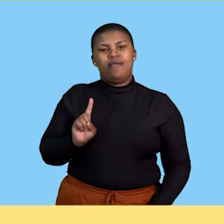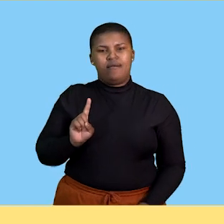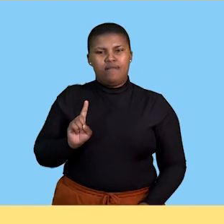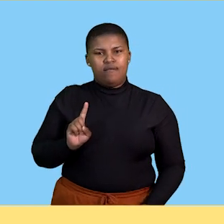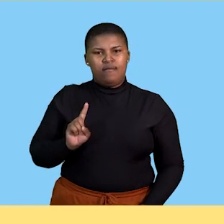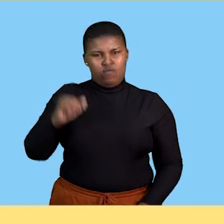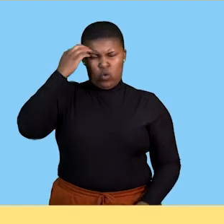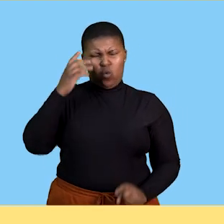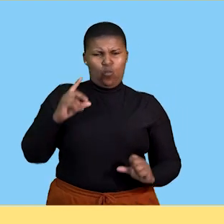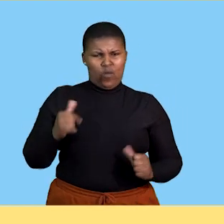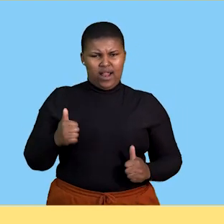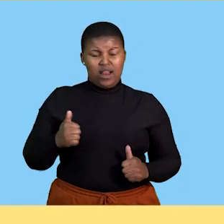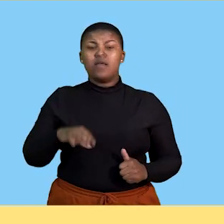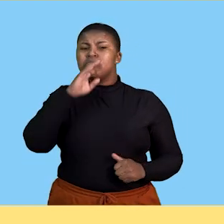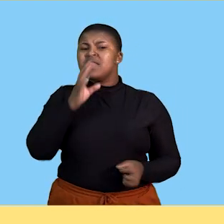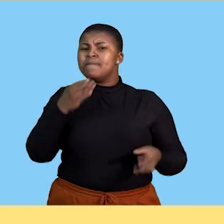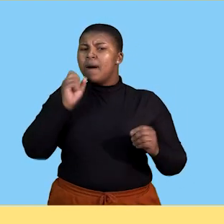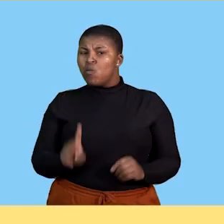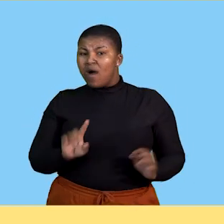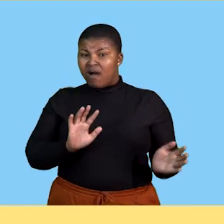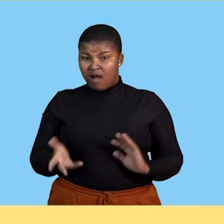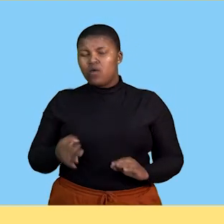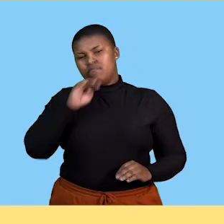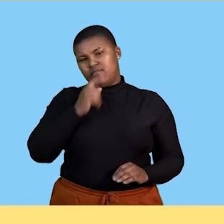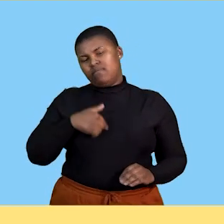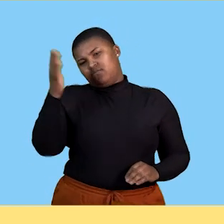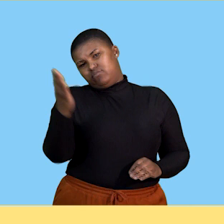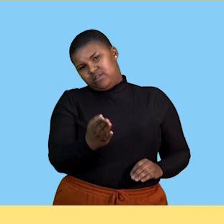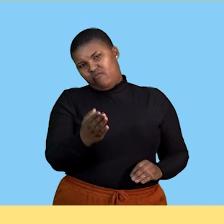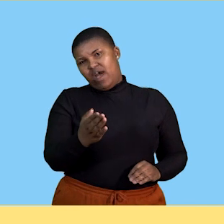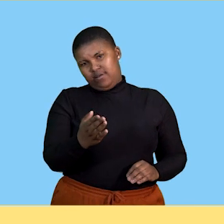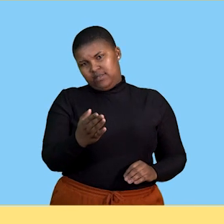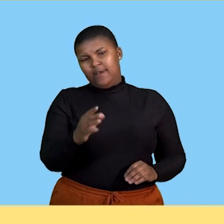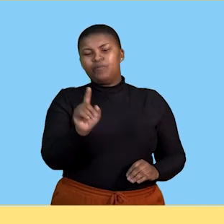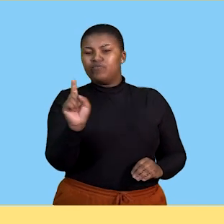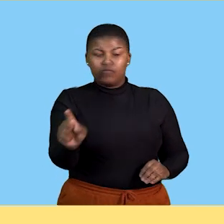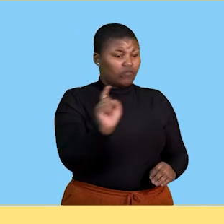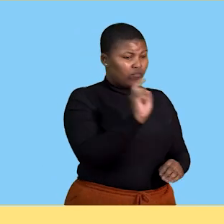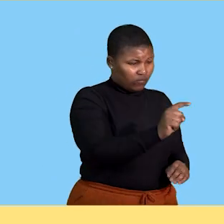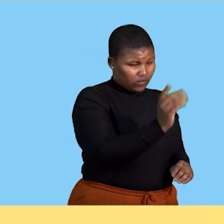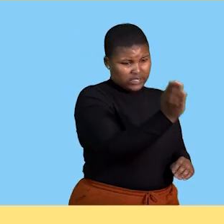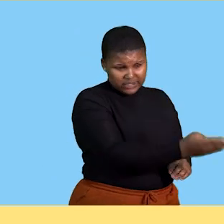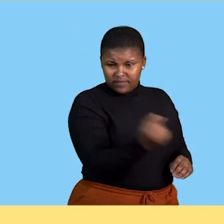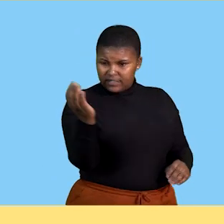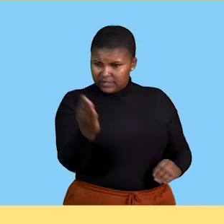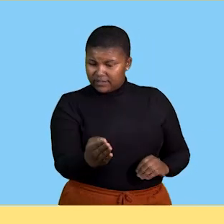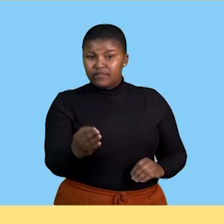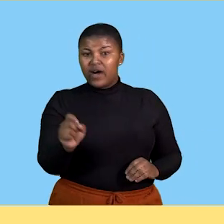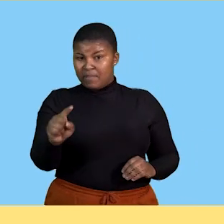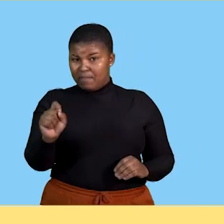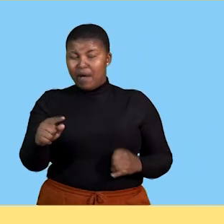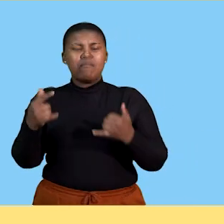be S1. For it to be S1, I need to divide everything